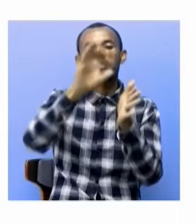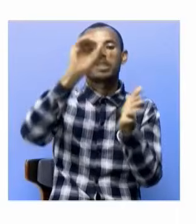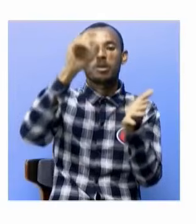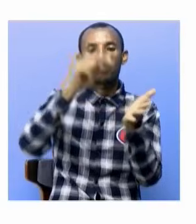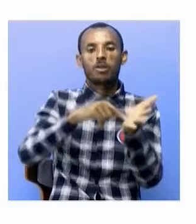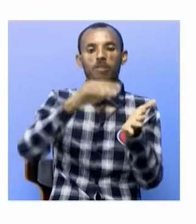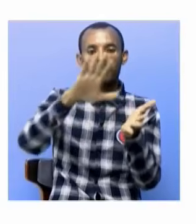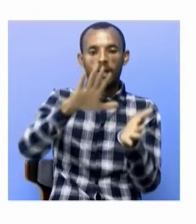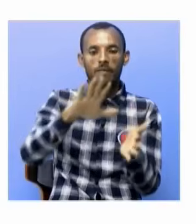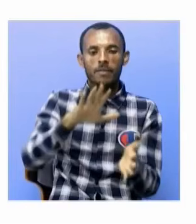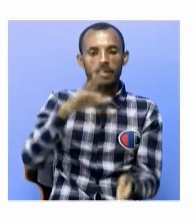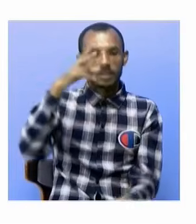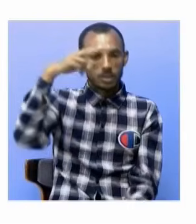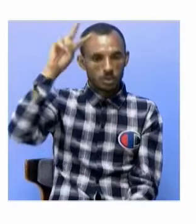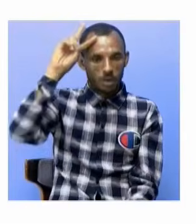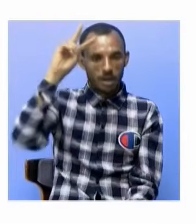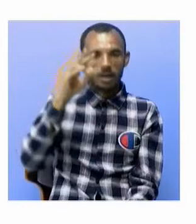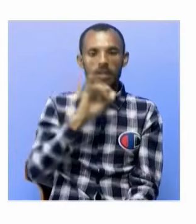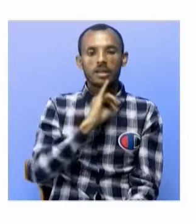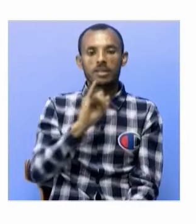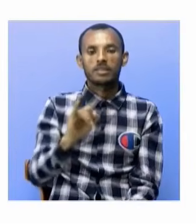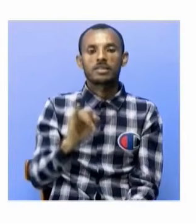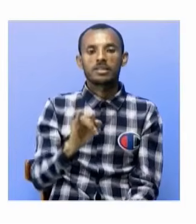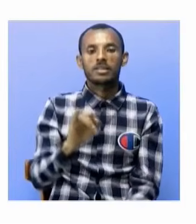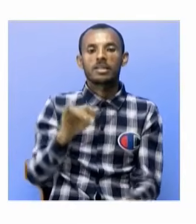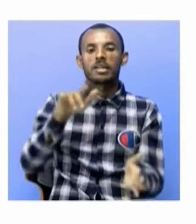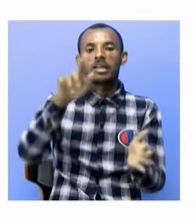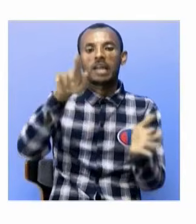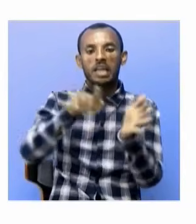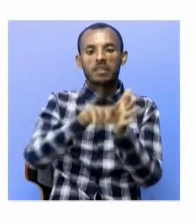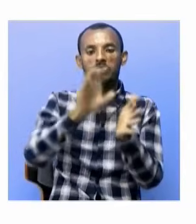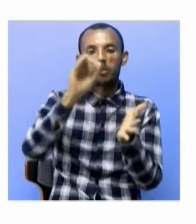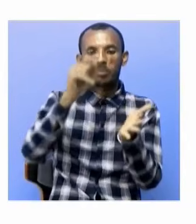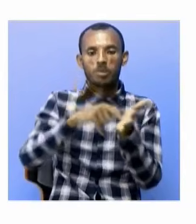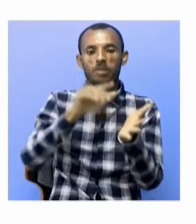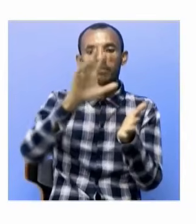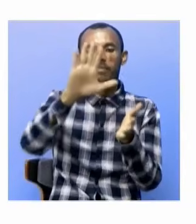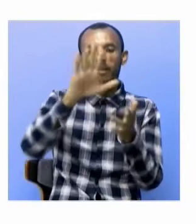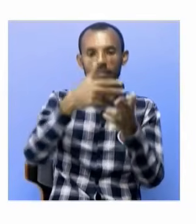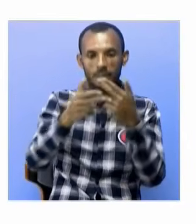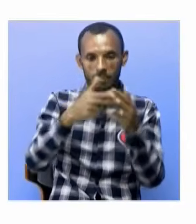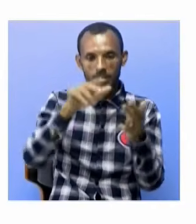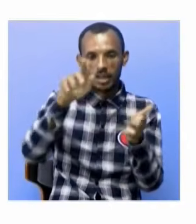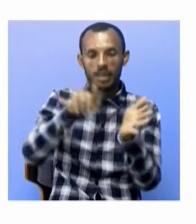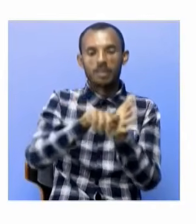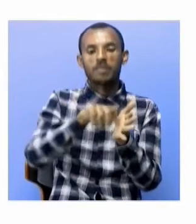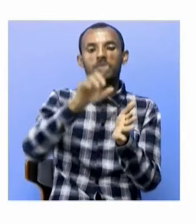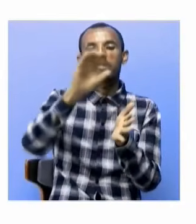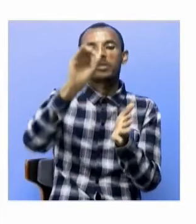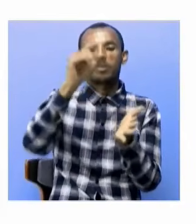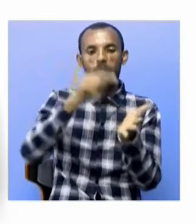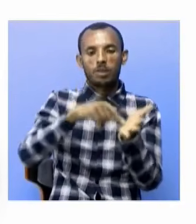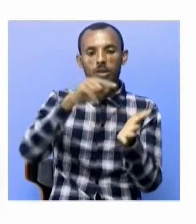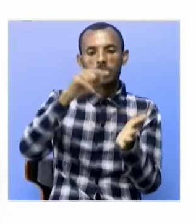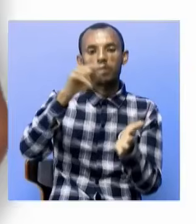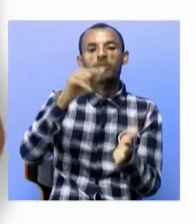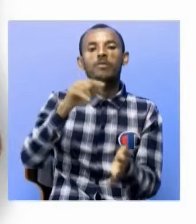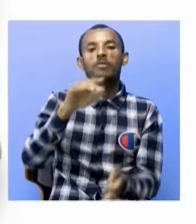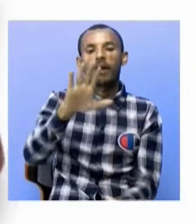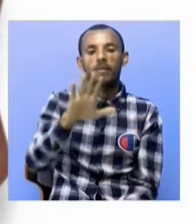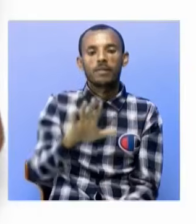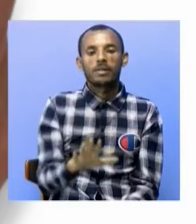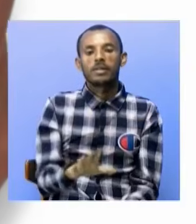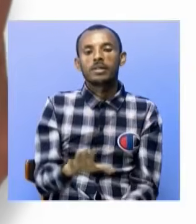is negative 0.5 times negative 0.5. As I said before,